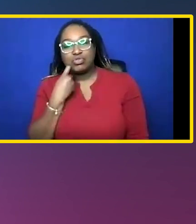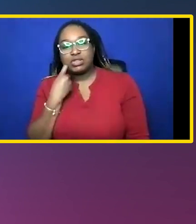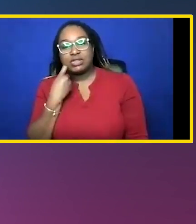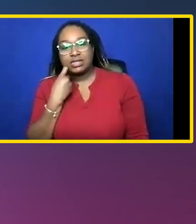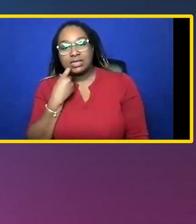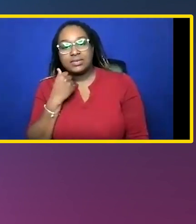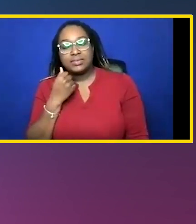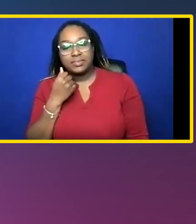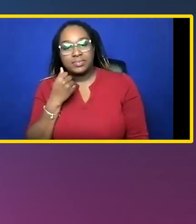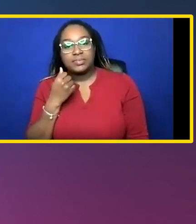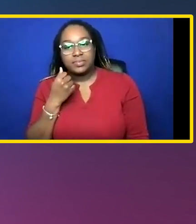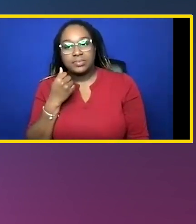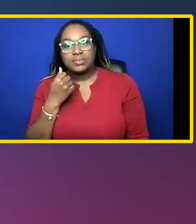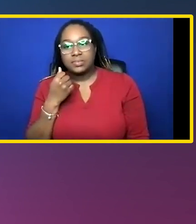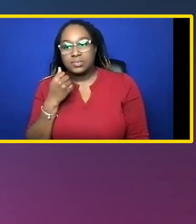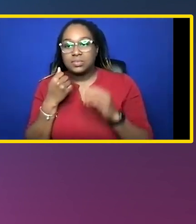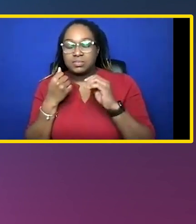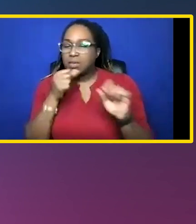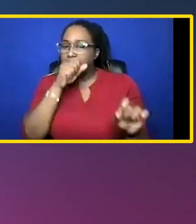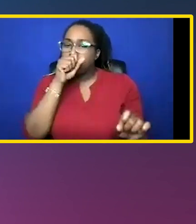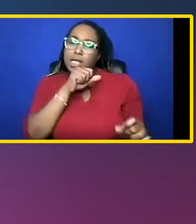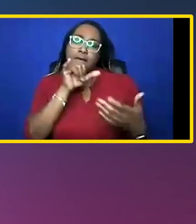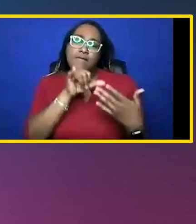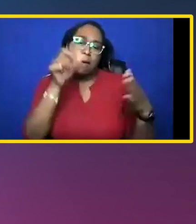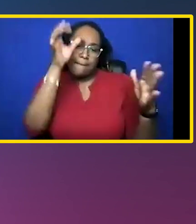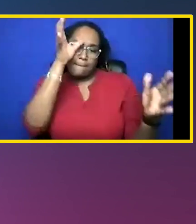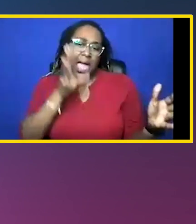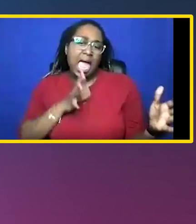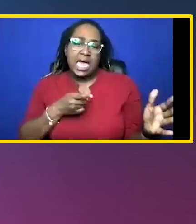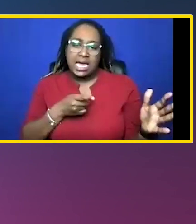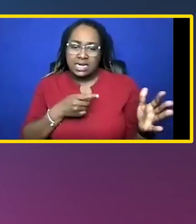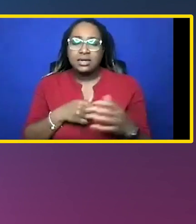recently, and I love this man. I love this man.